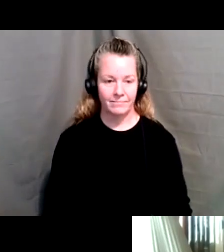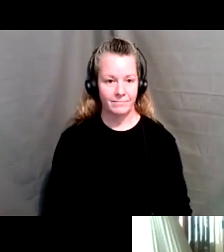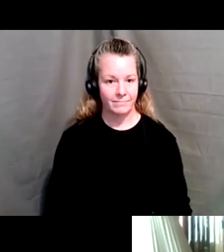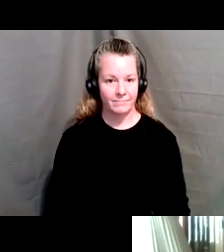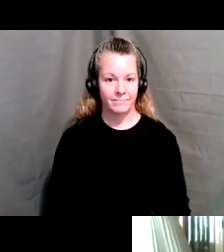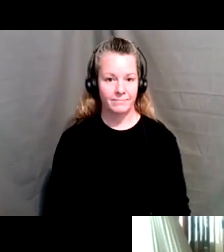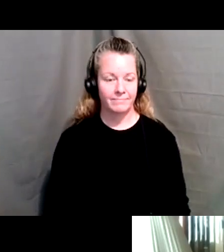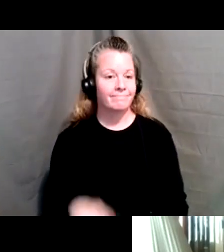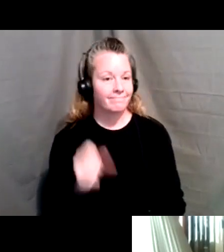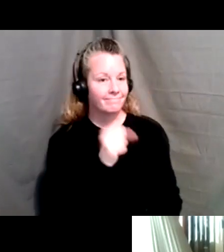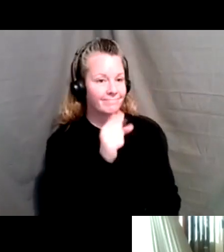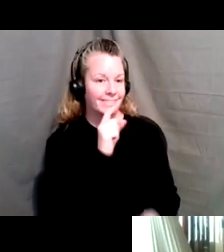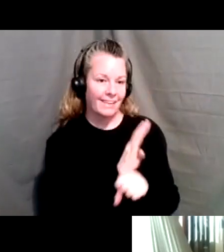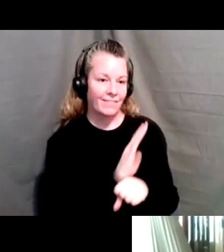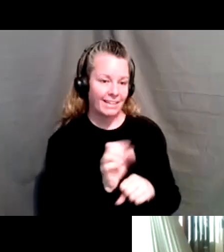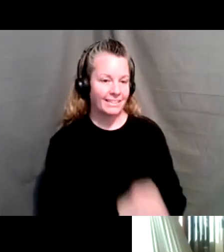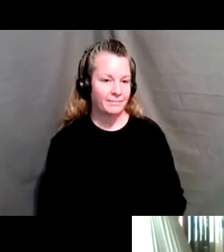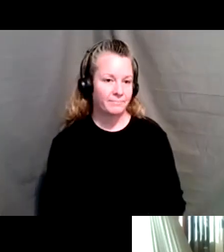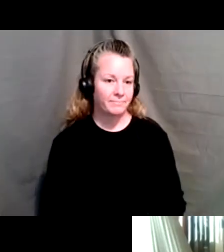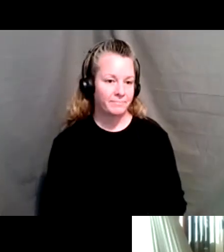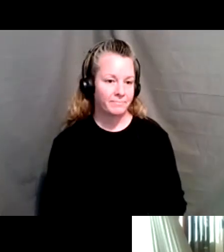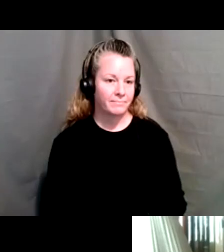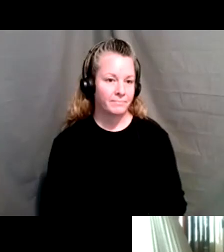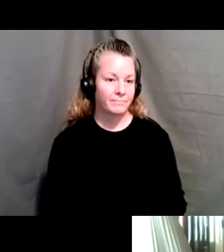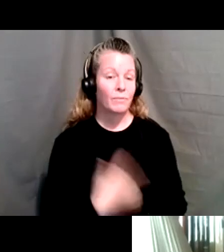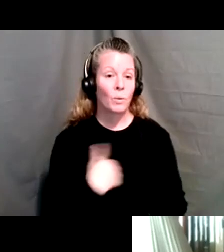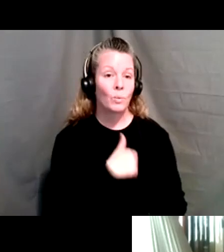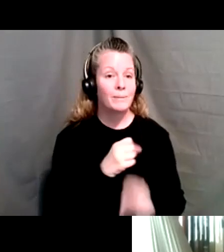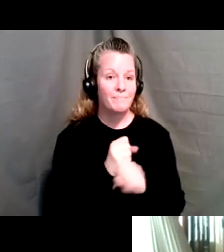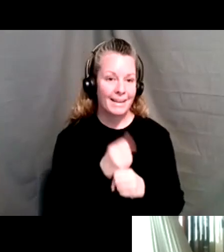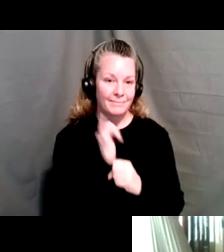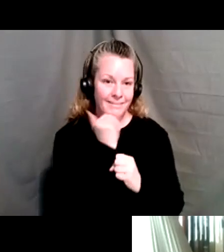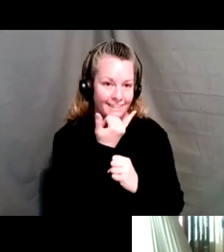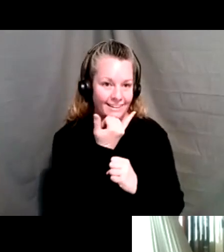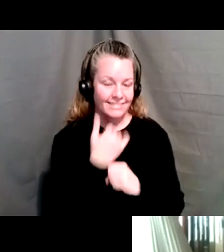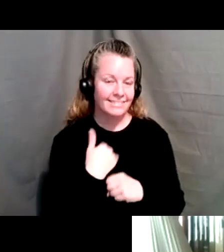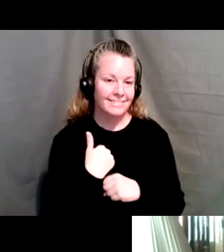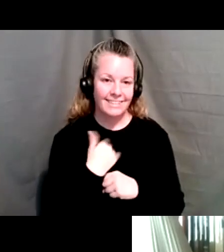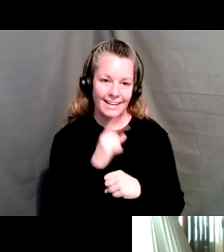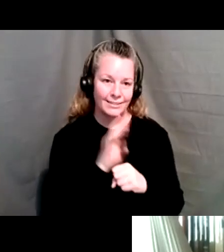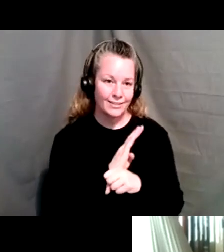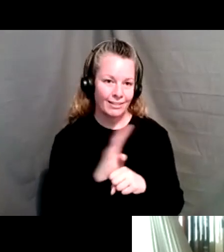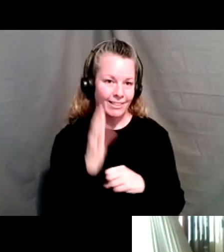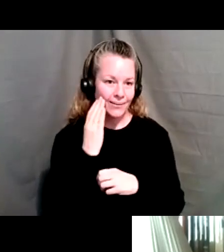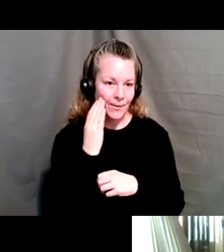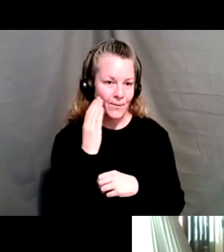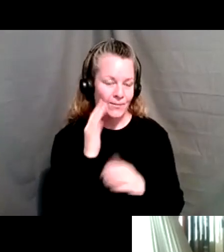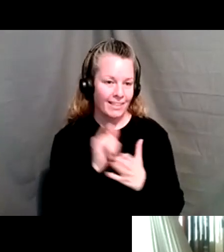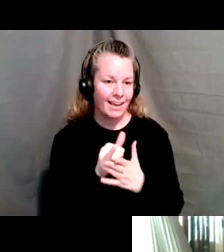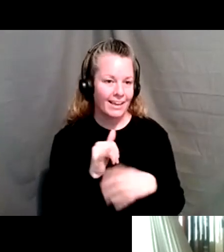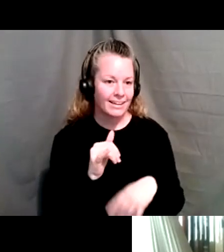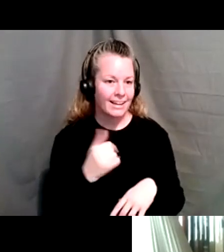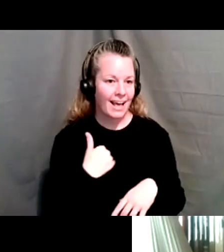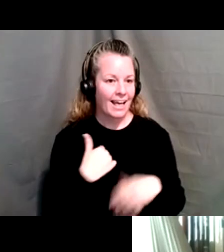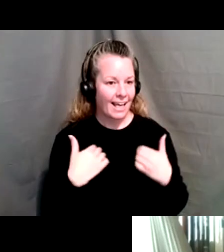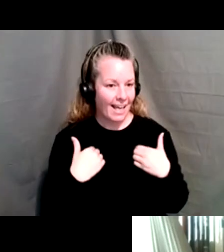Yeah, definitely. And we'll make mistakes. I certainly know that I